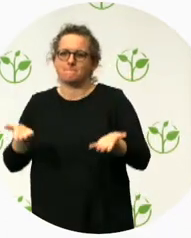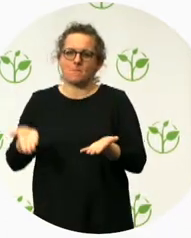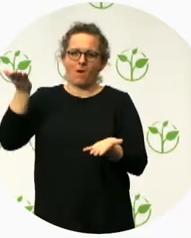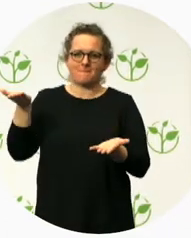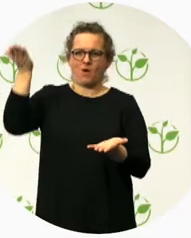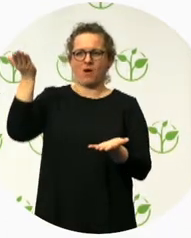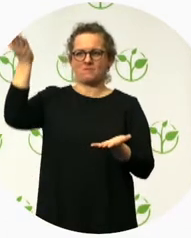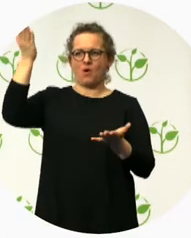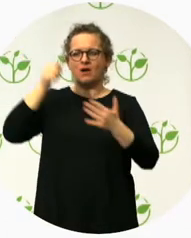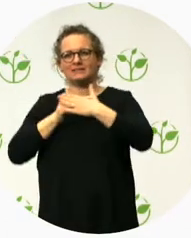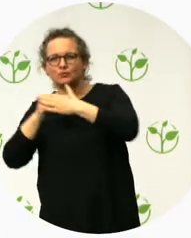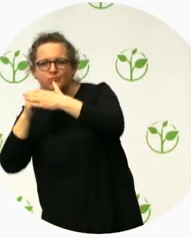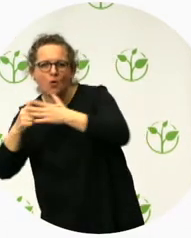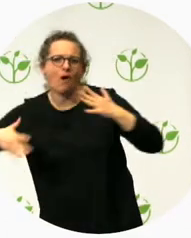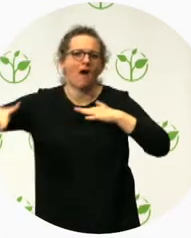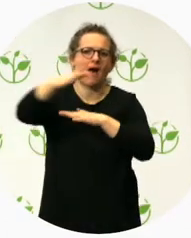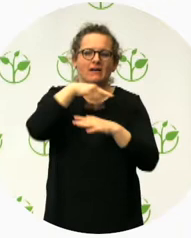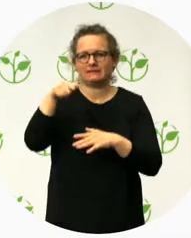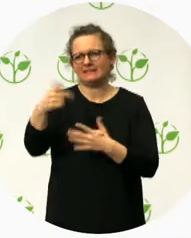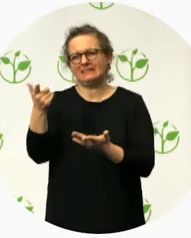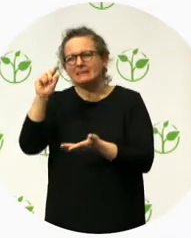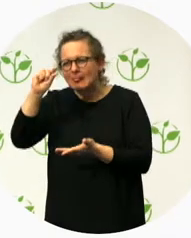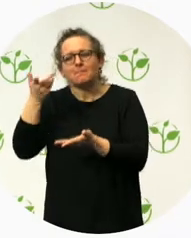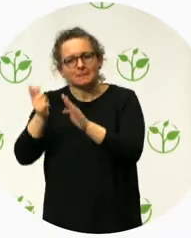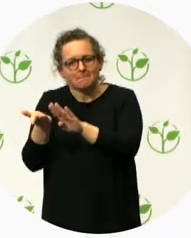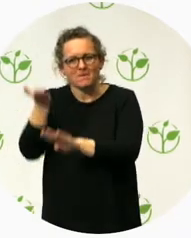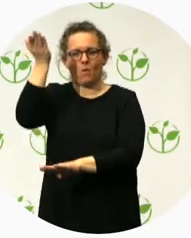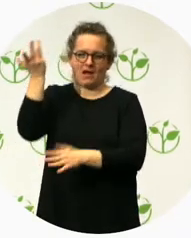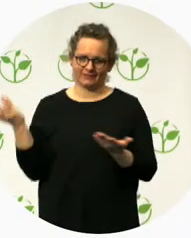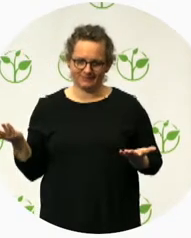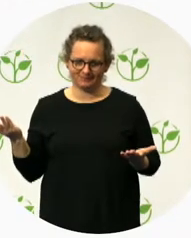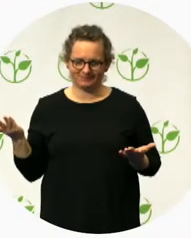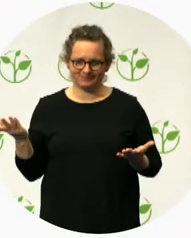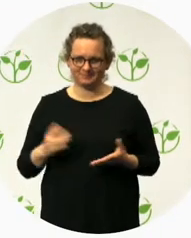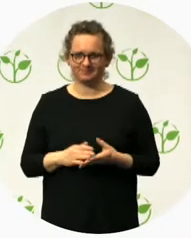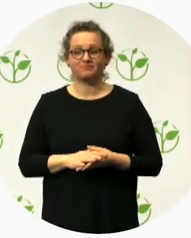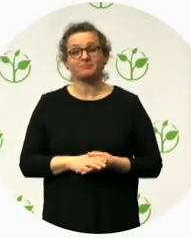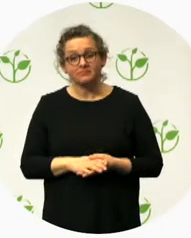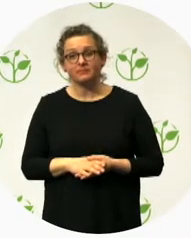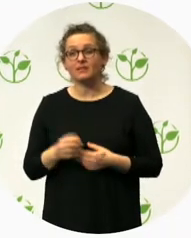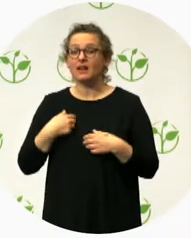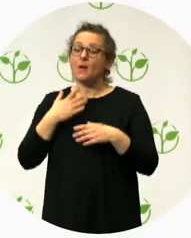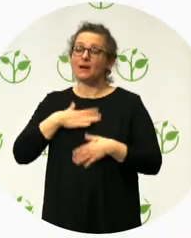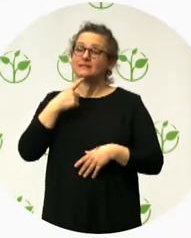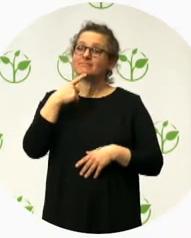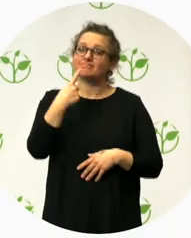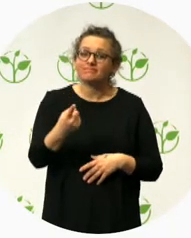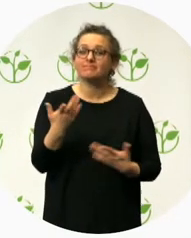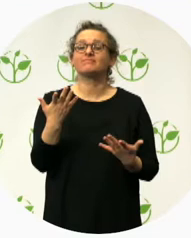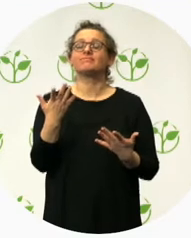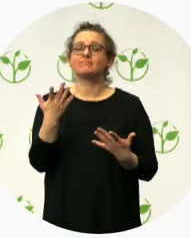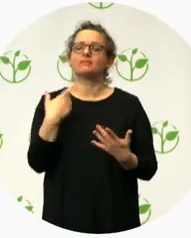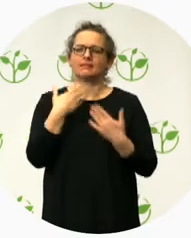need to have an accessibility attitude. So I just want to say a huge thank you to Daniela. And I want to, this is the sort